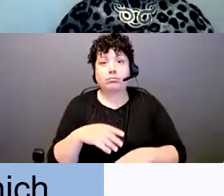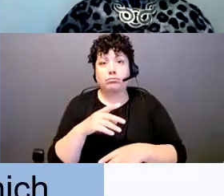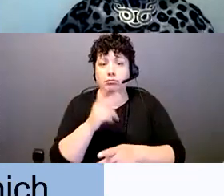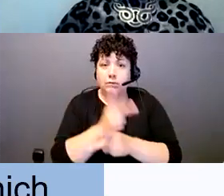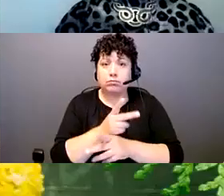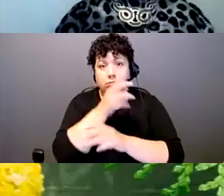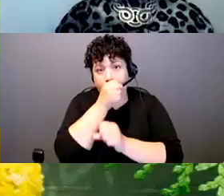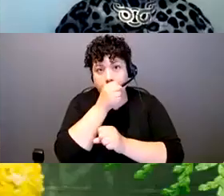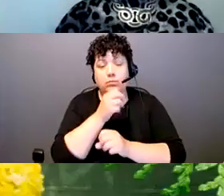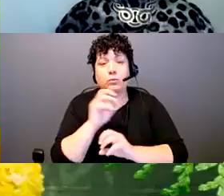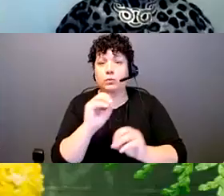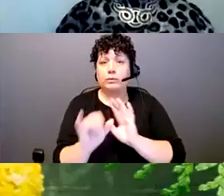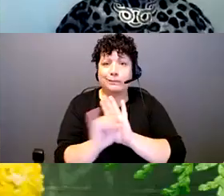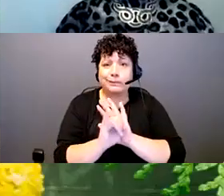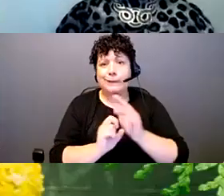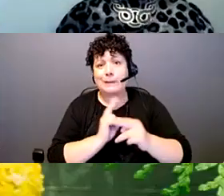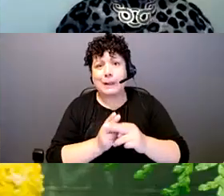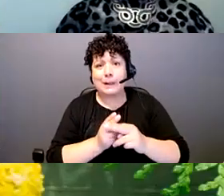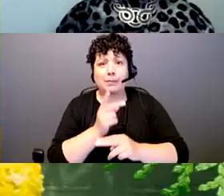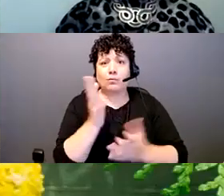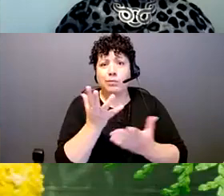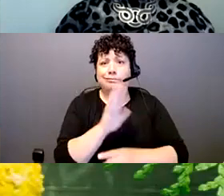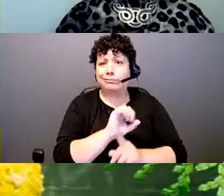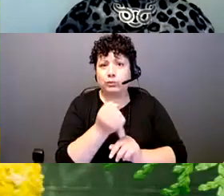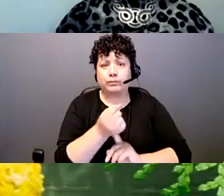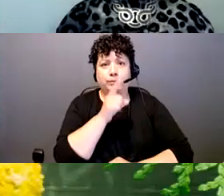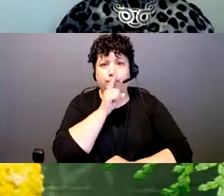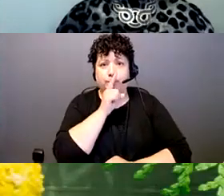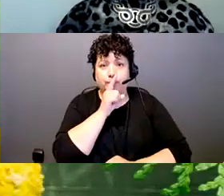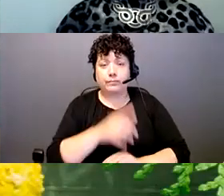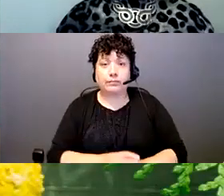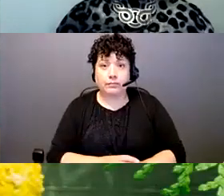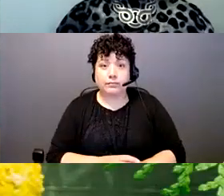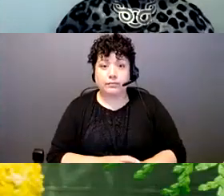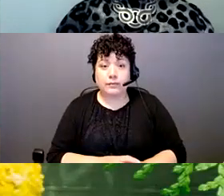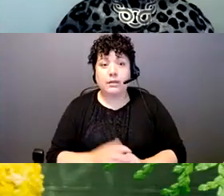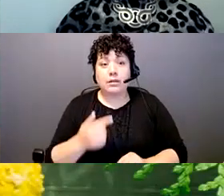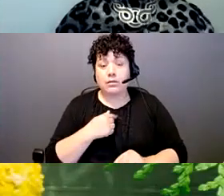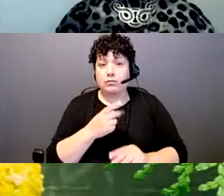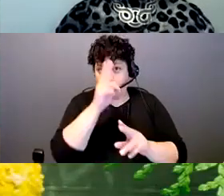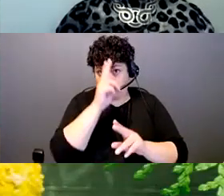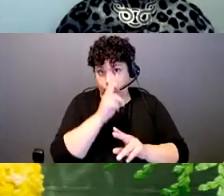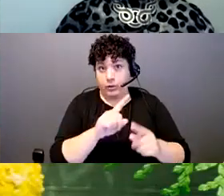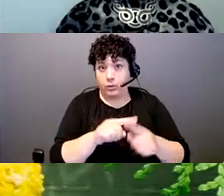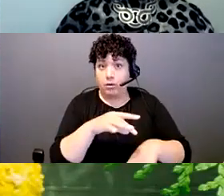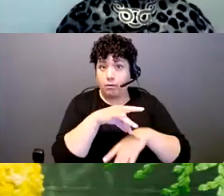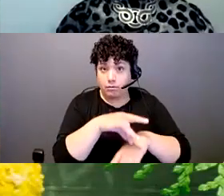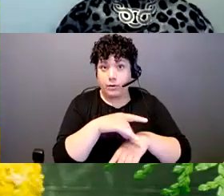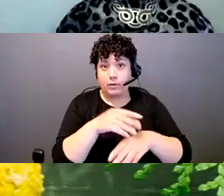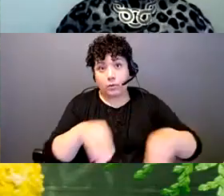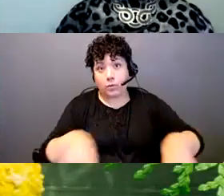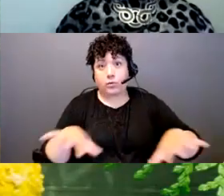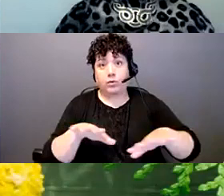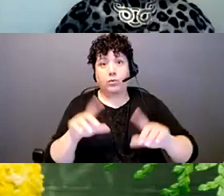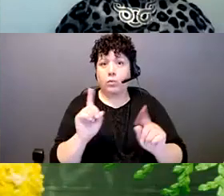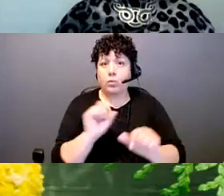confidentiality. So I want to pay my respects to the land that I am working and residing on.